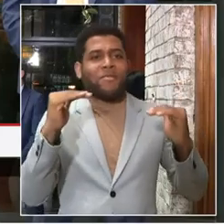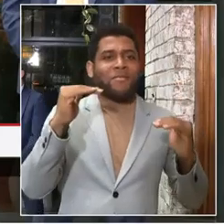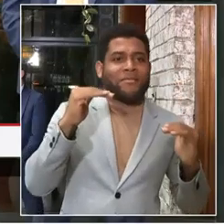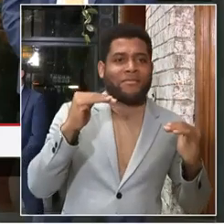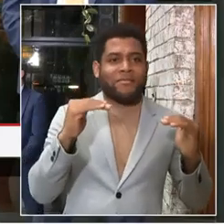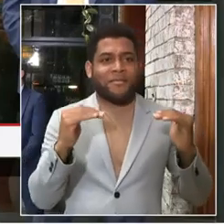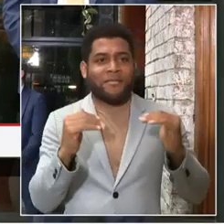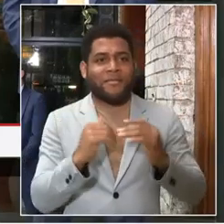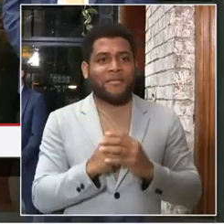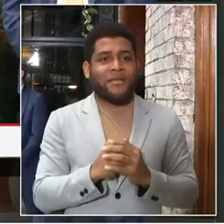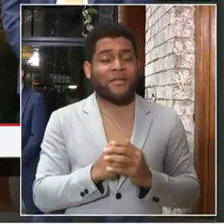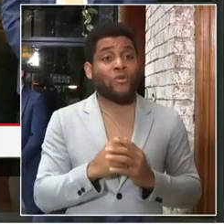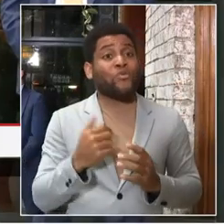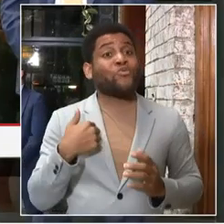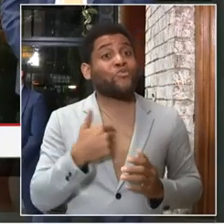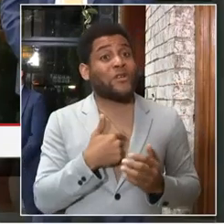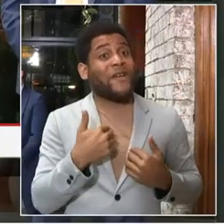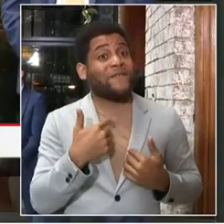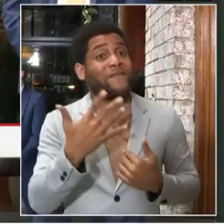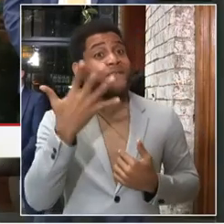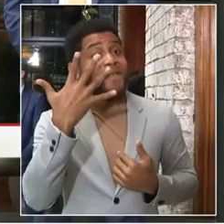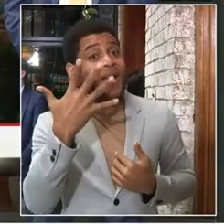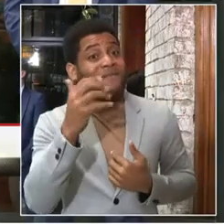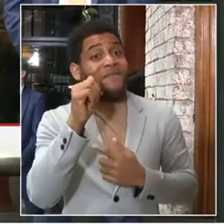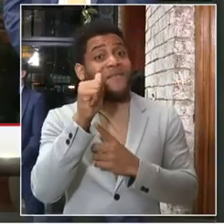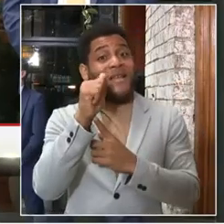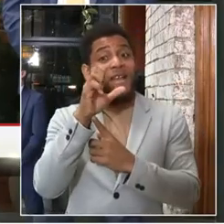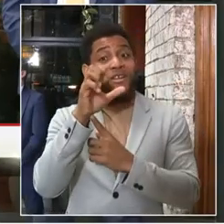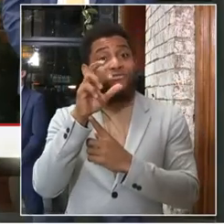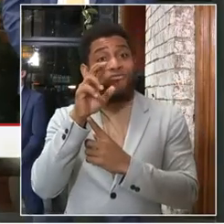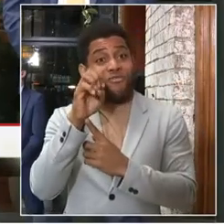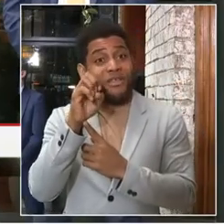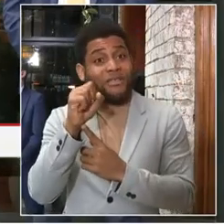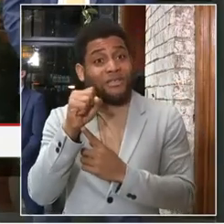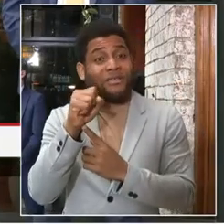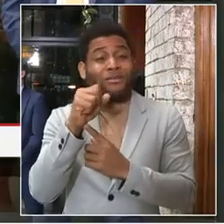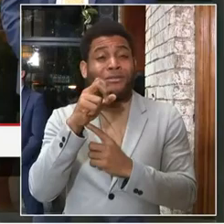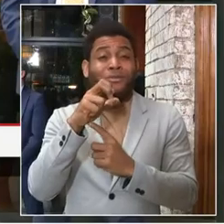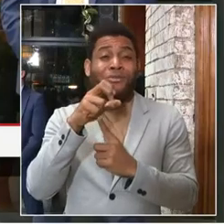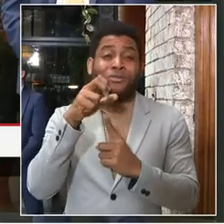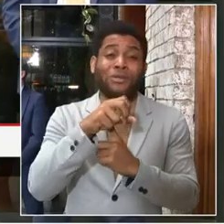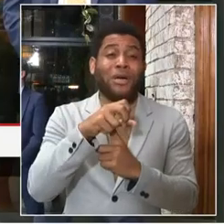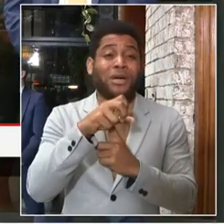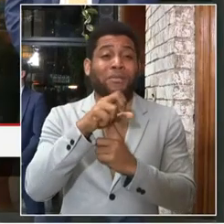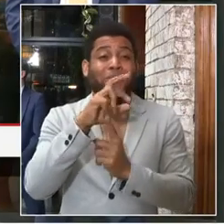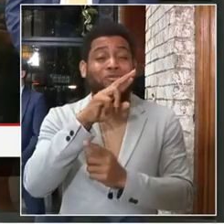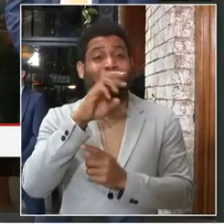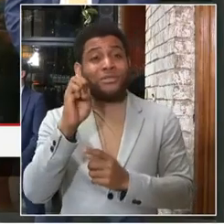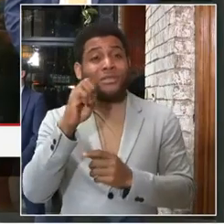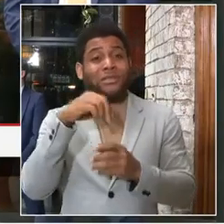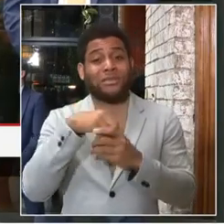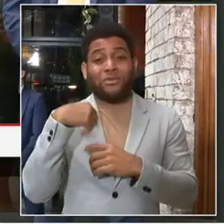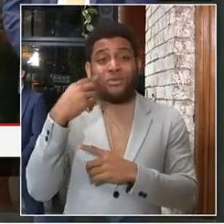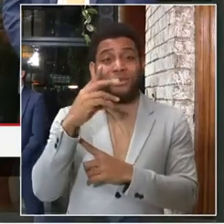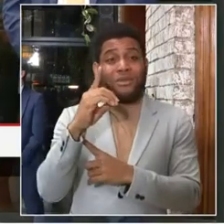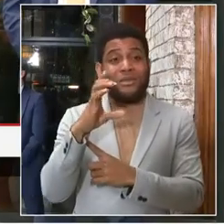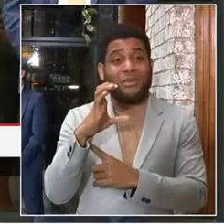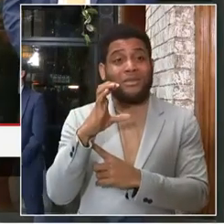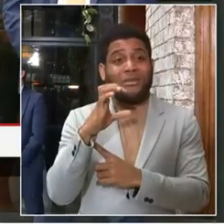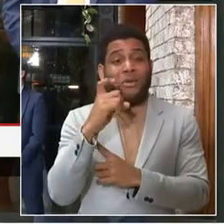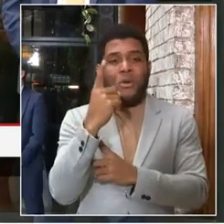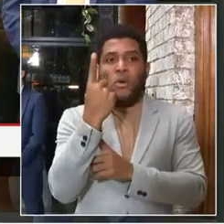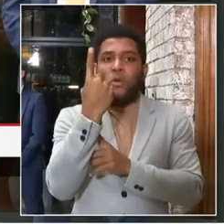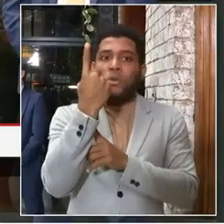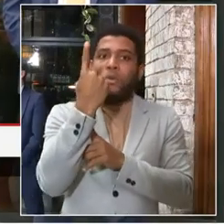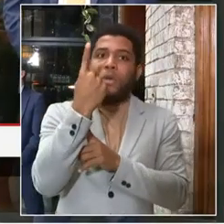have 5 acres of prime real estate in Washington, D.C., and there's only one Washington, D.C. So we think that